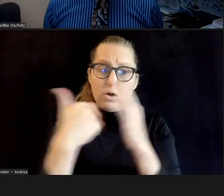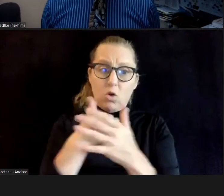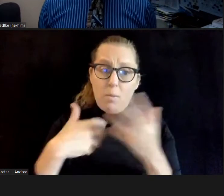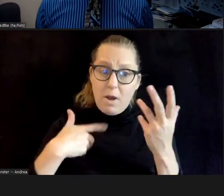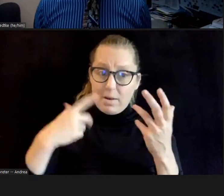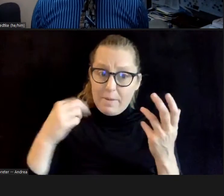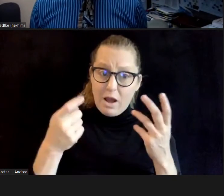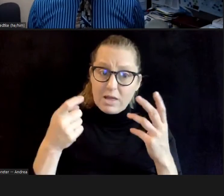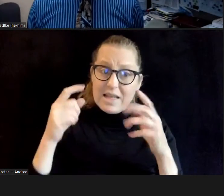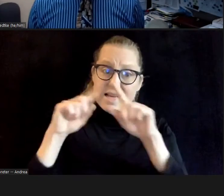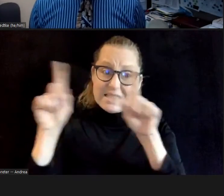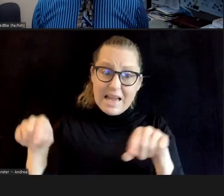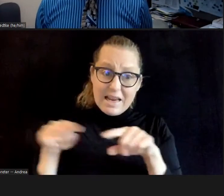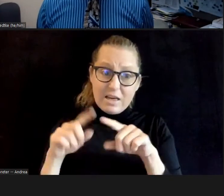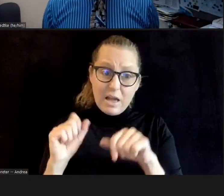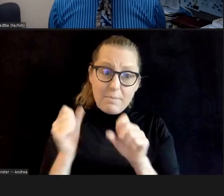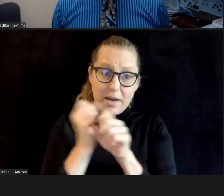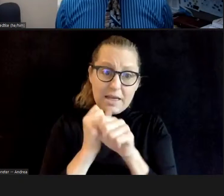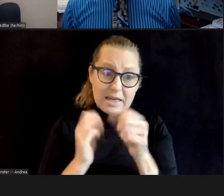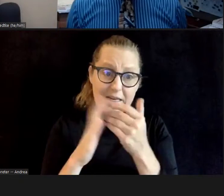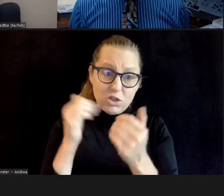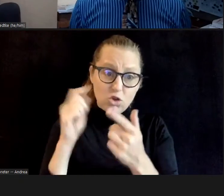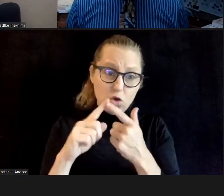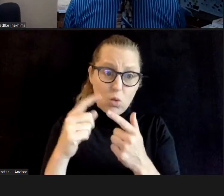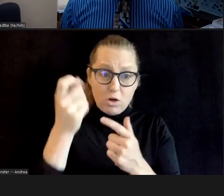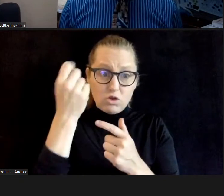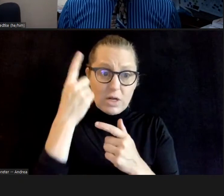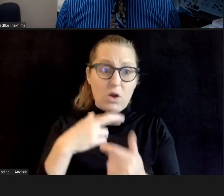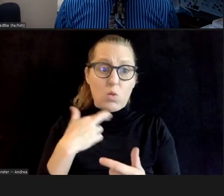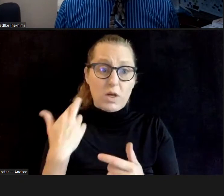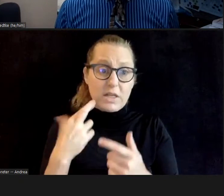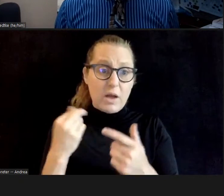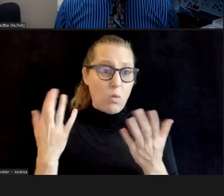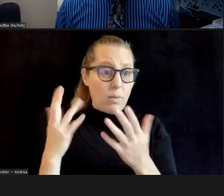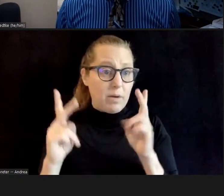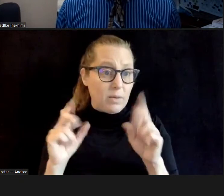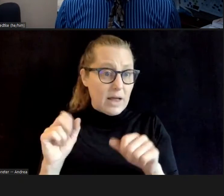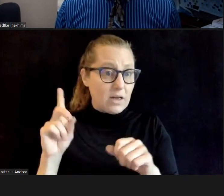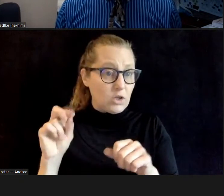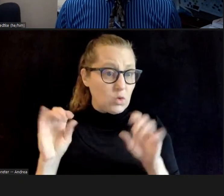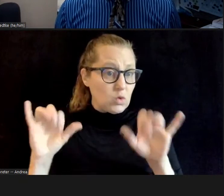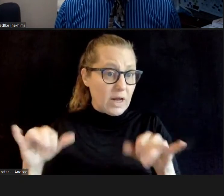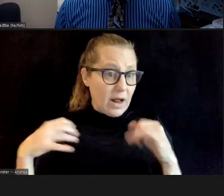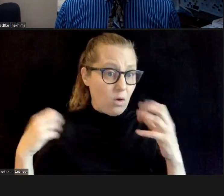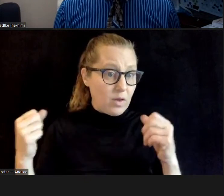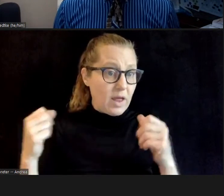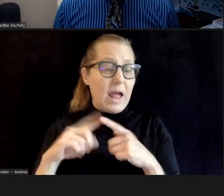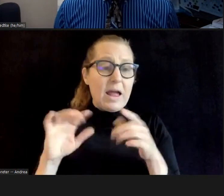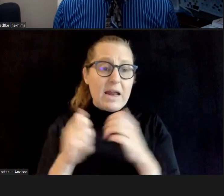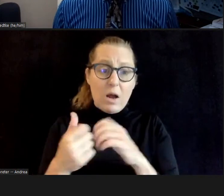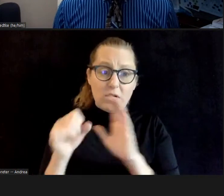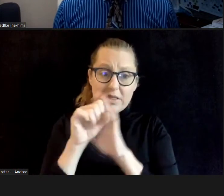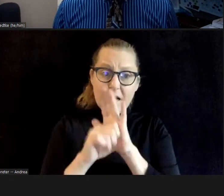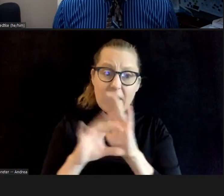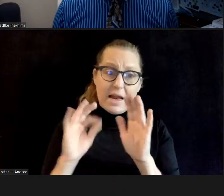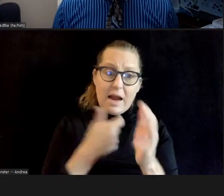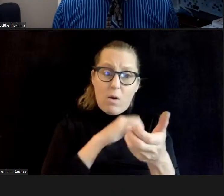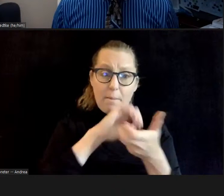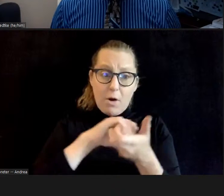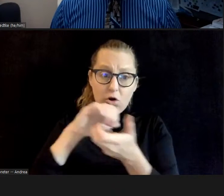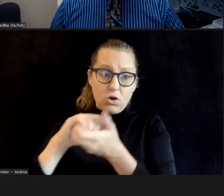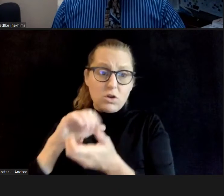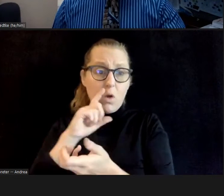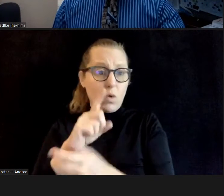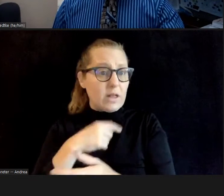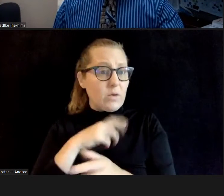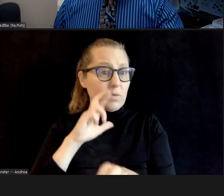make it easier to understand their risk and what people can do to stay healthy, and how the state and our partners are responding to this